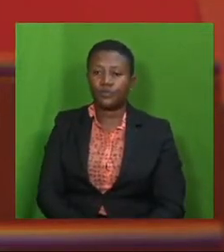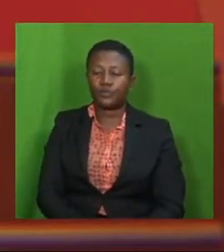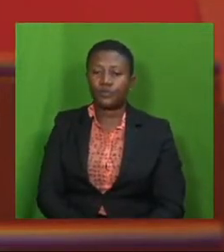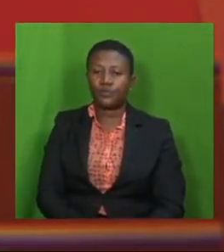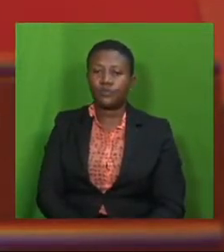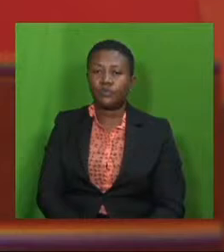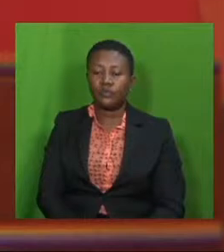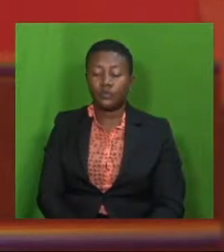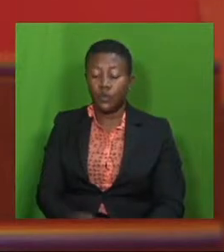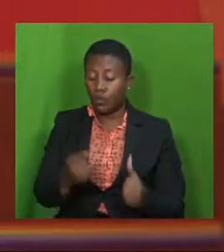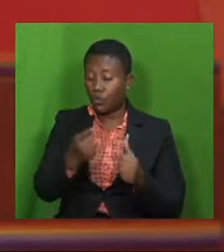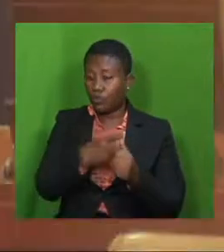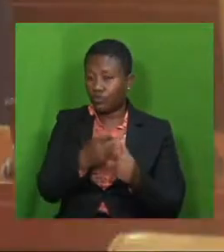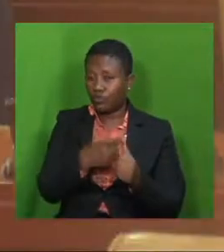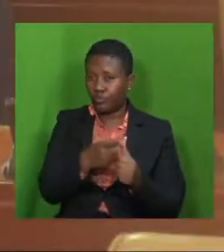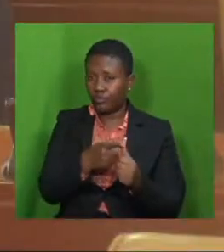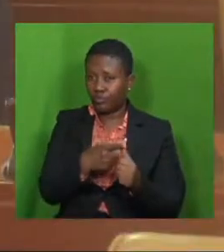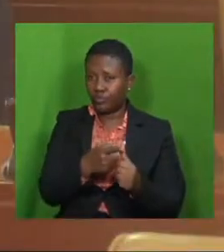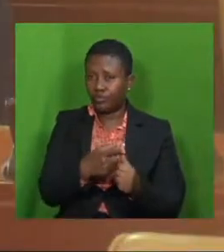1.